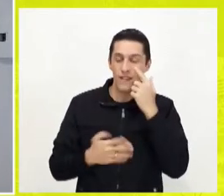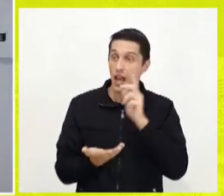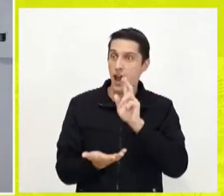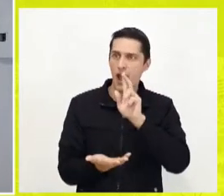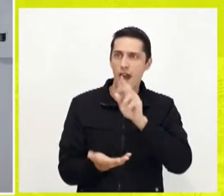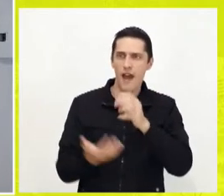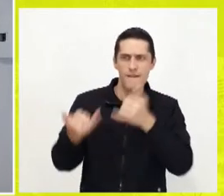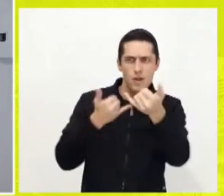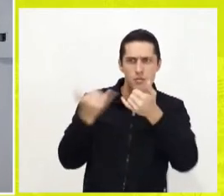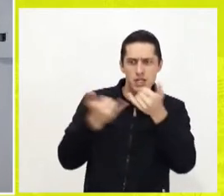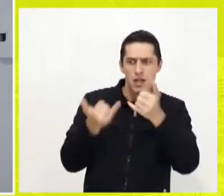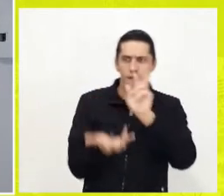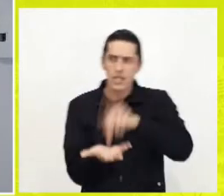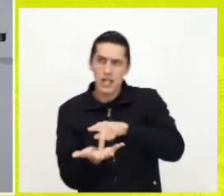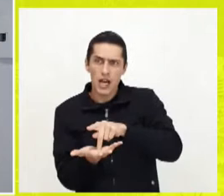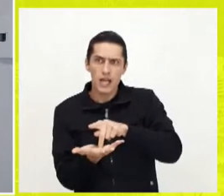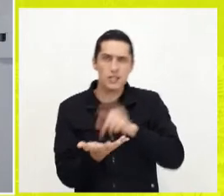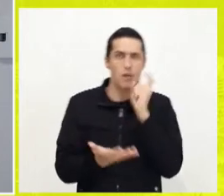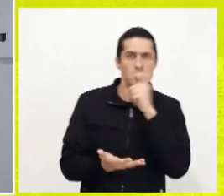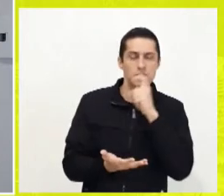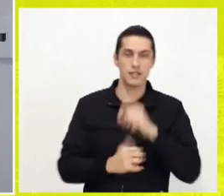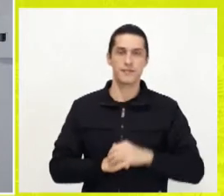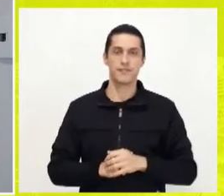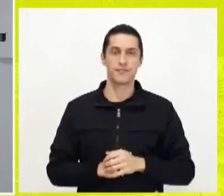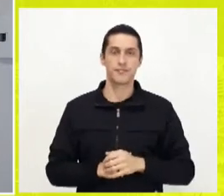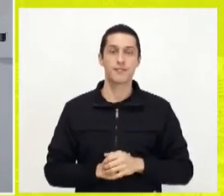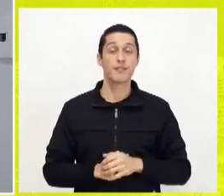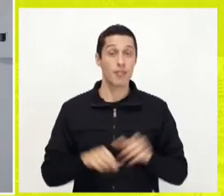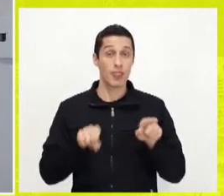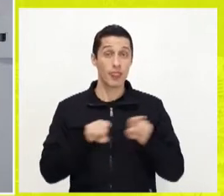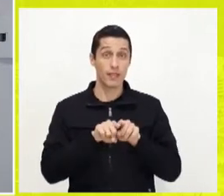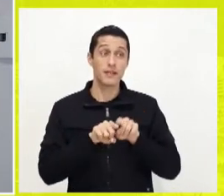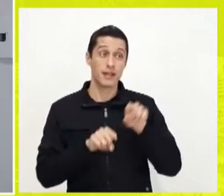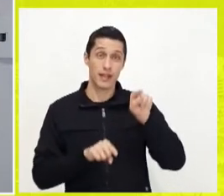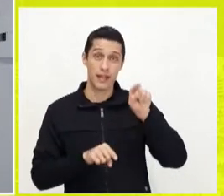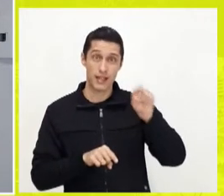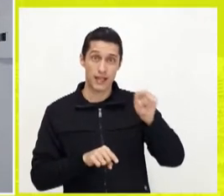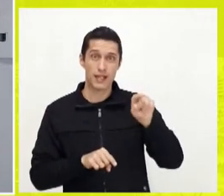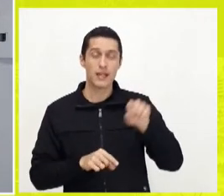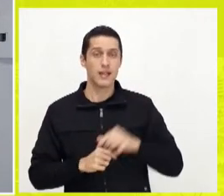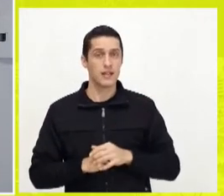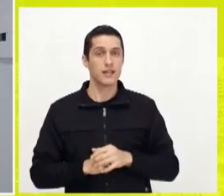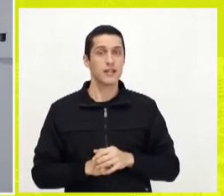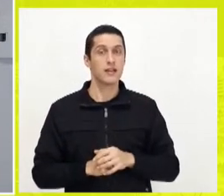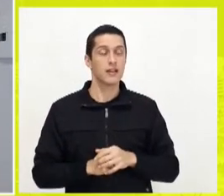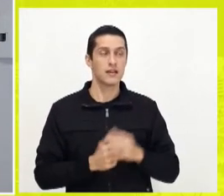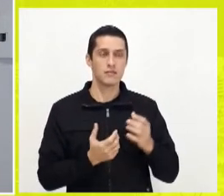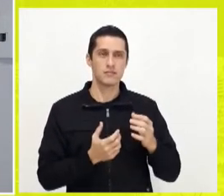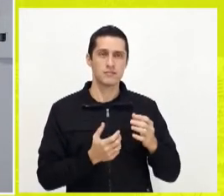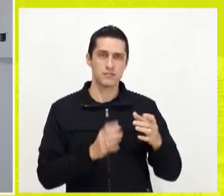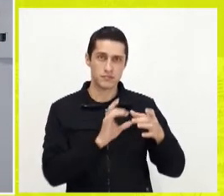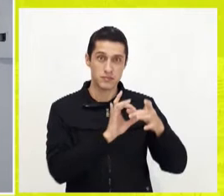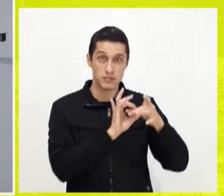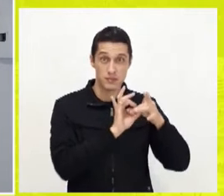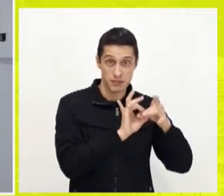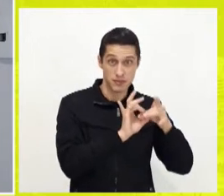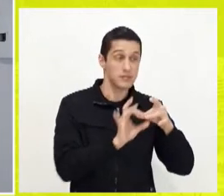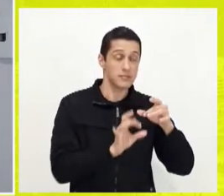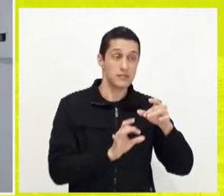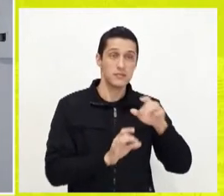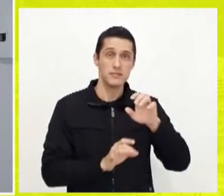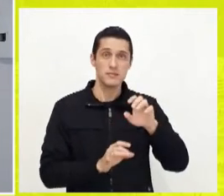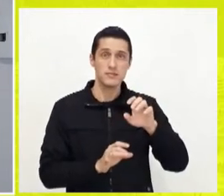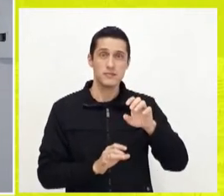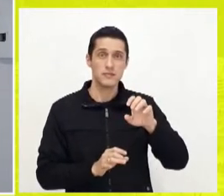was the director of ifcn the international network of fact jack between 2019 and